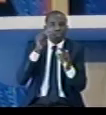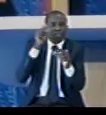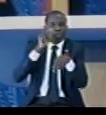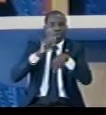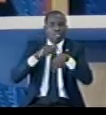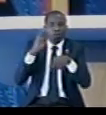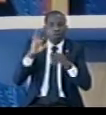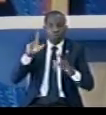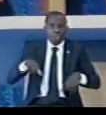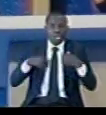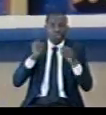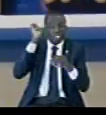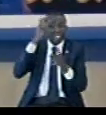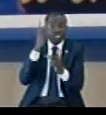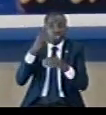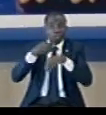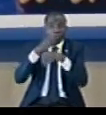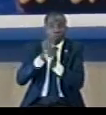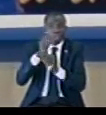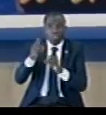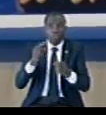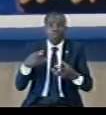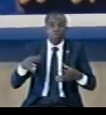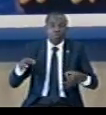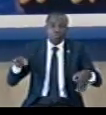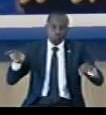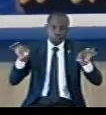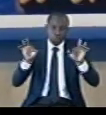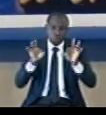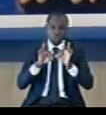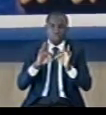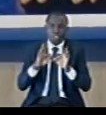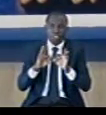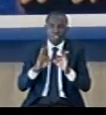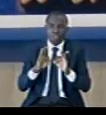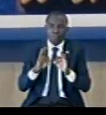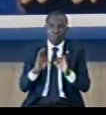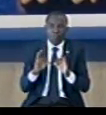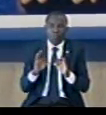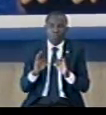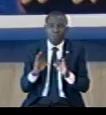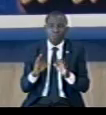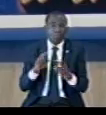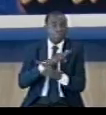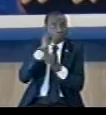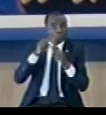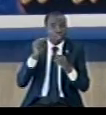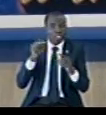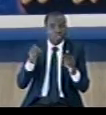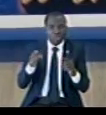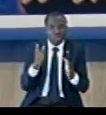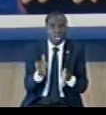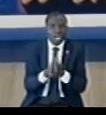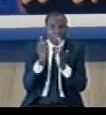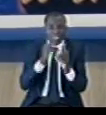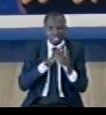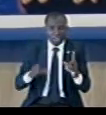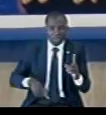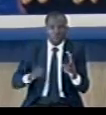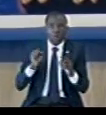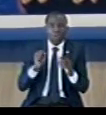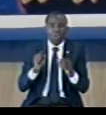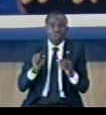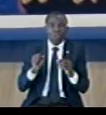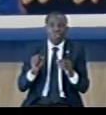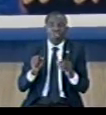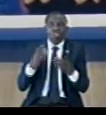you worthy. And when you come to pray, you're worthy of an answer. When you ask the Lord for the solution to your